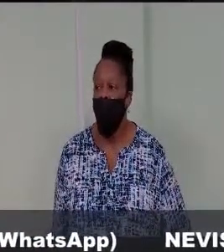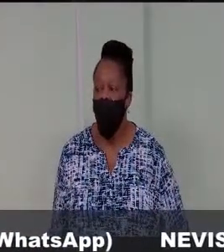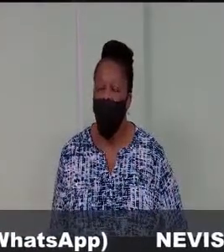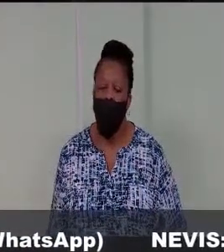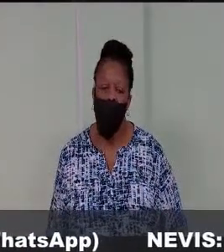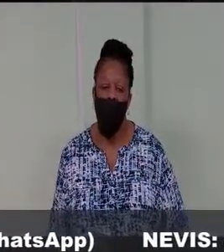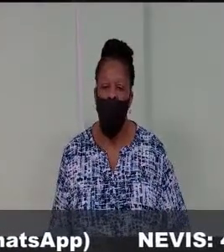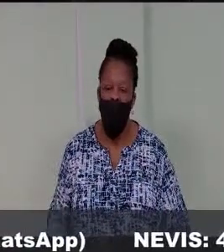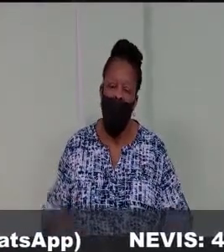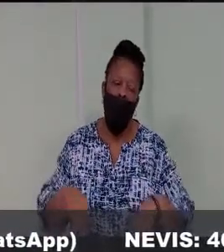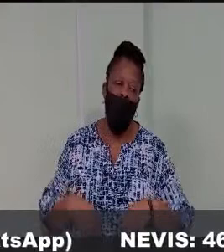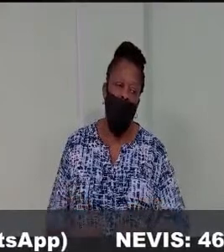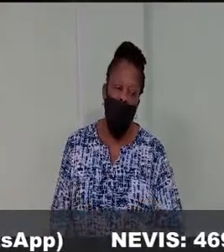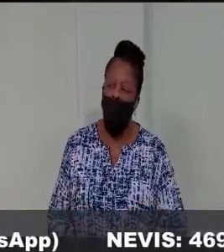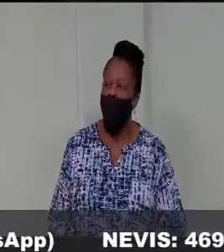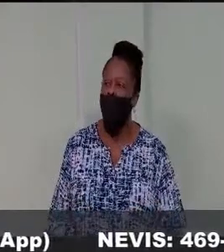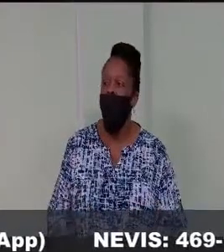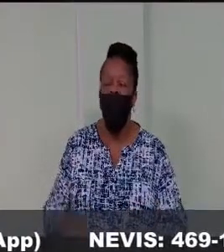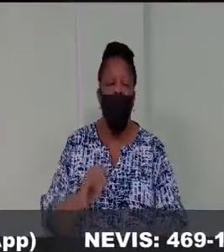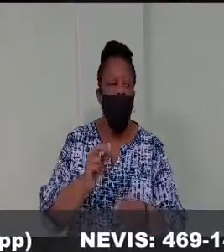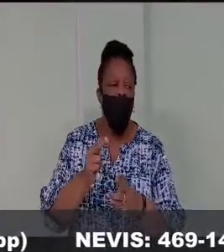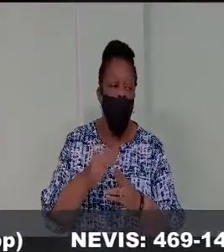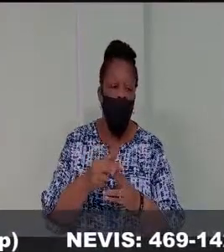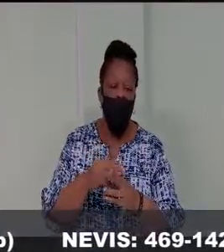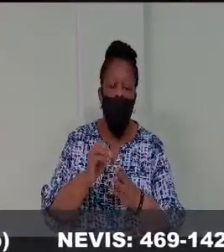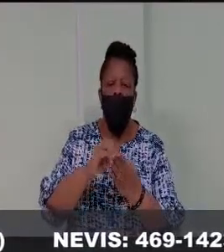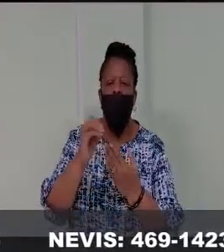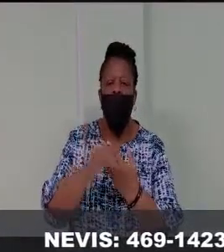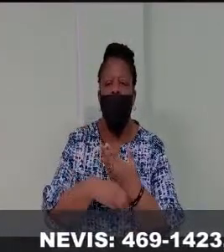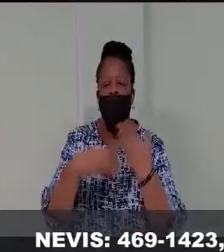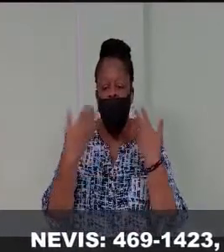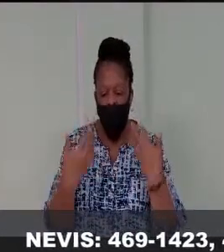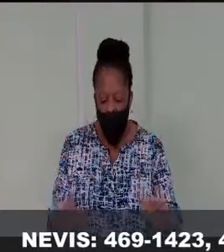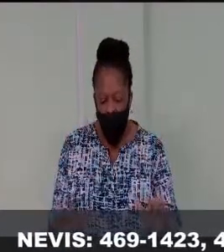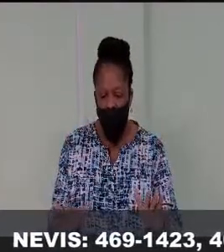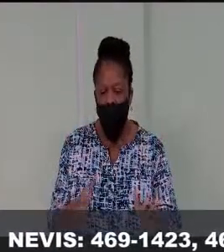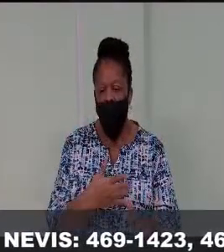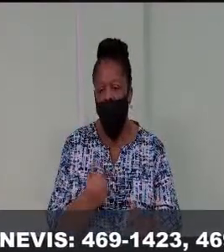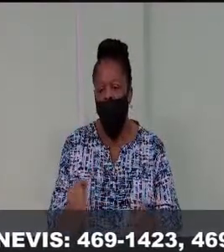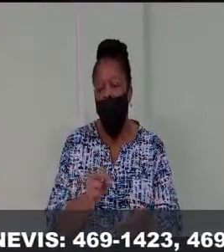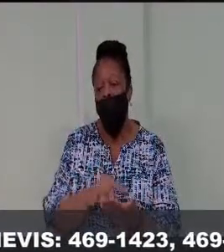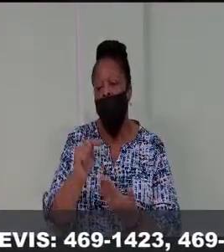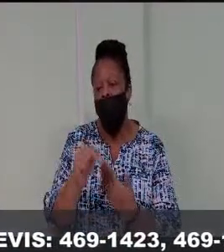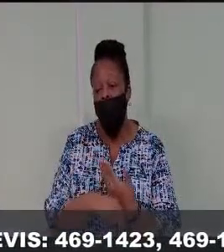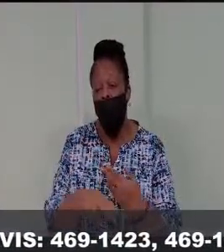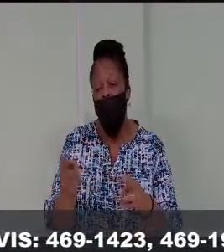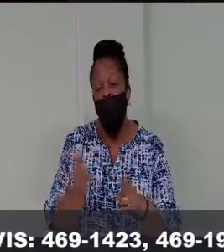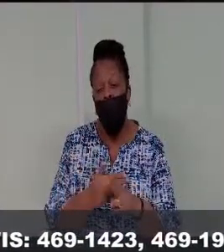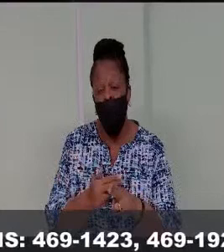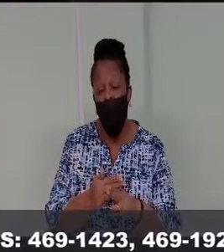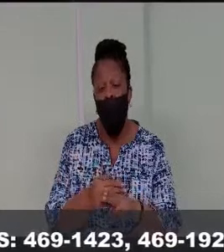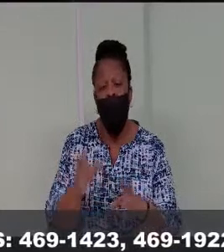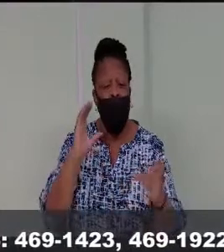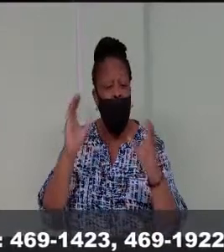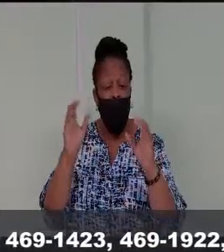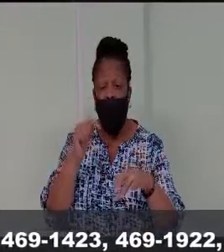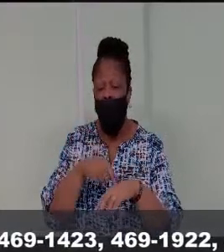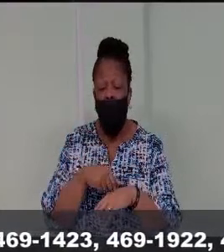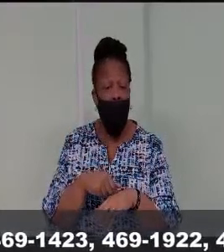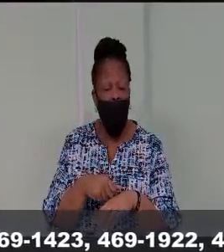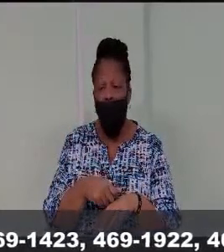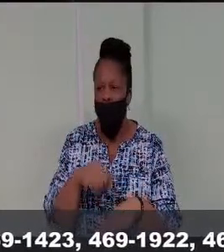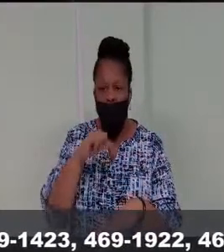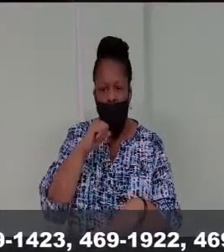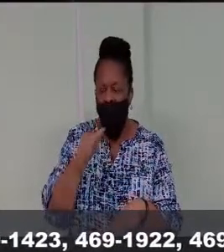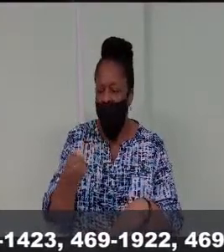we're at the end of October, going into November, which is supposed to be our Christmas and Carnival season, and they're not seeing the